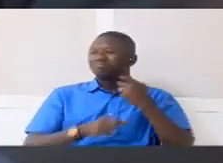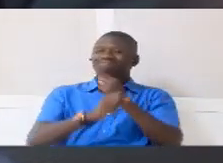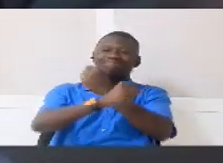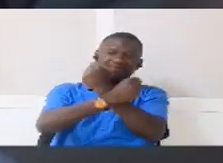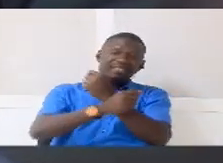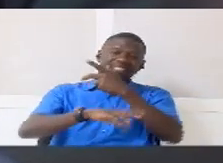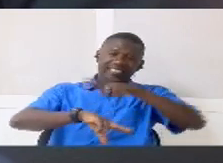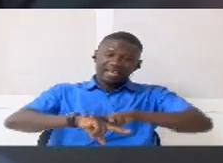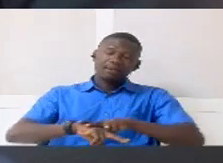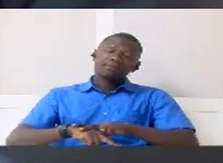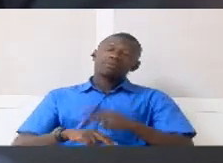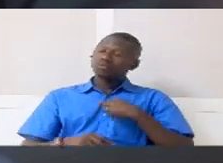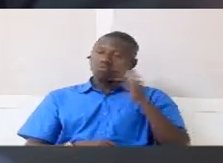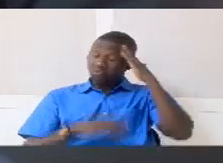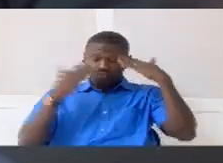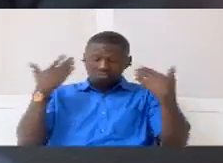the